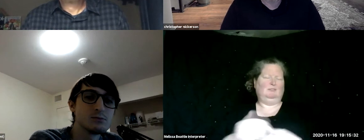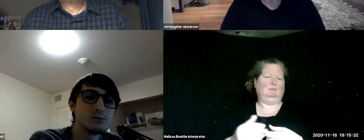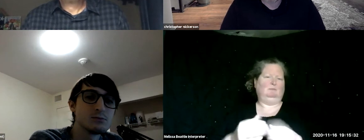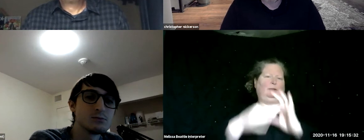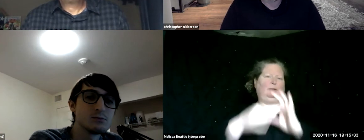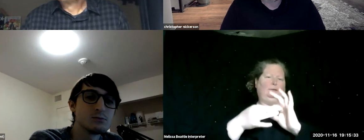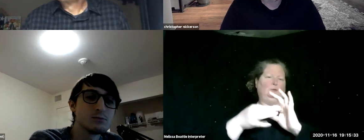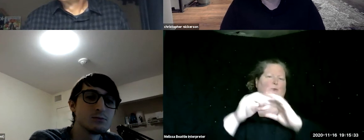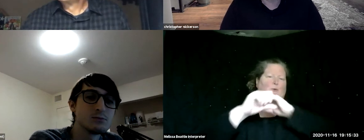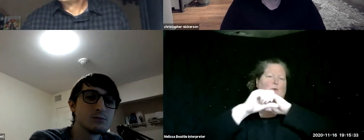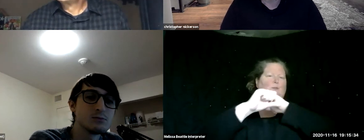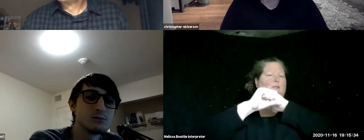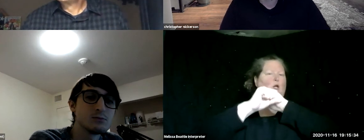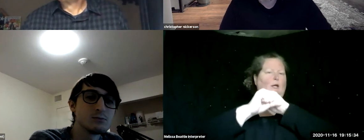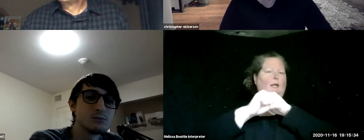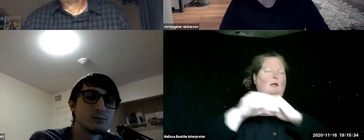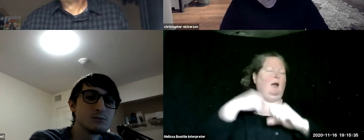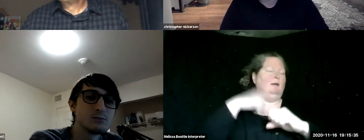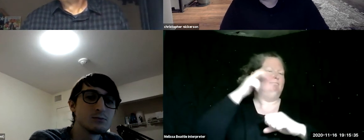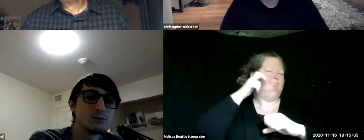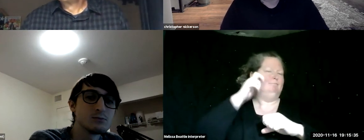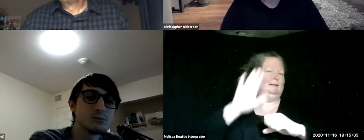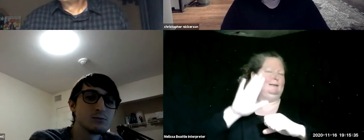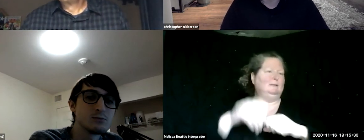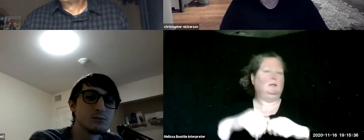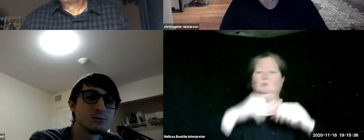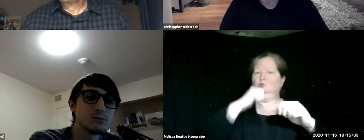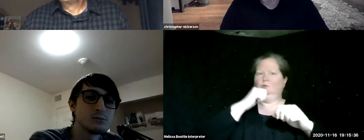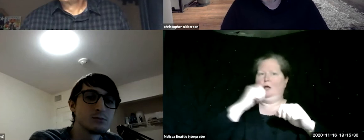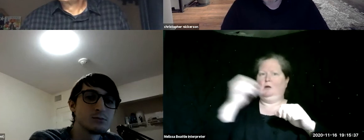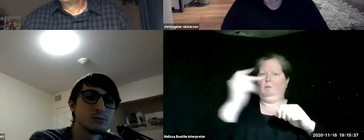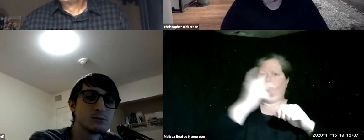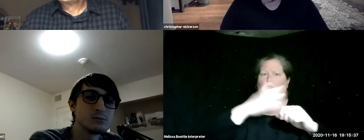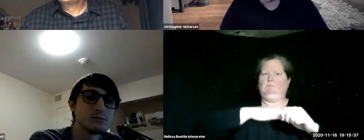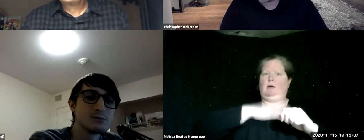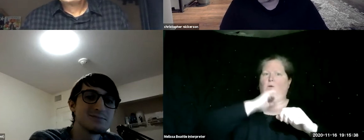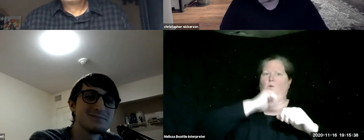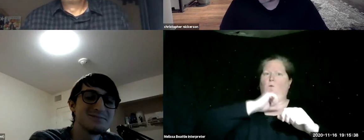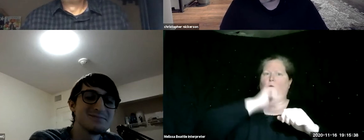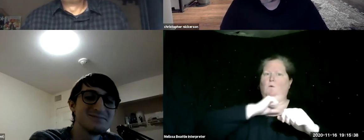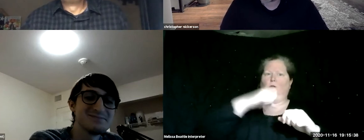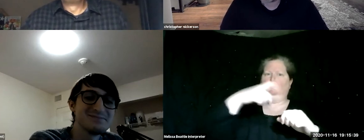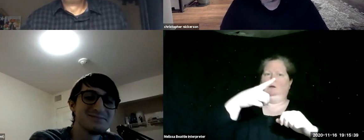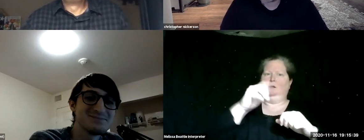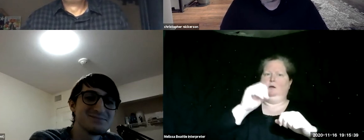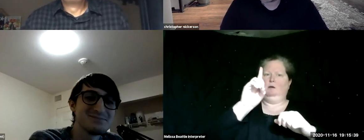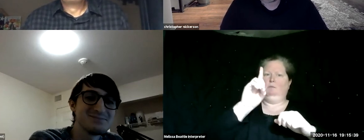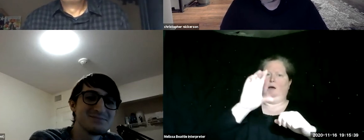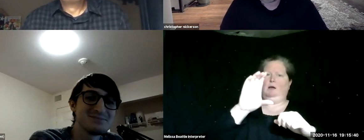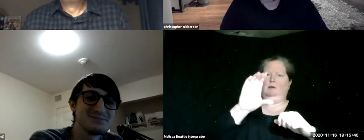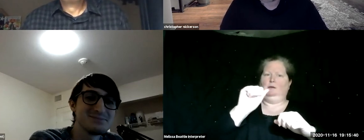industry. I definitely listen to his. Do not go back and listen to my old podcasts. It's definitely not safe